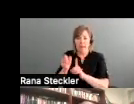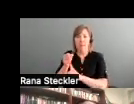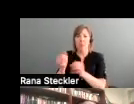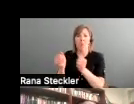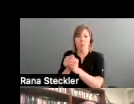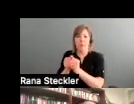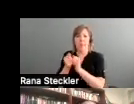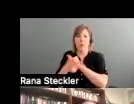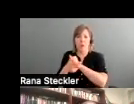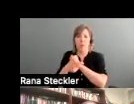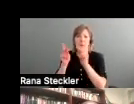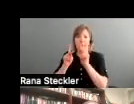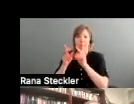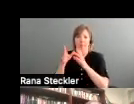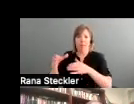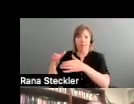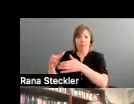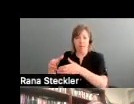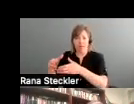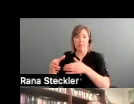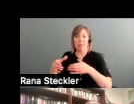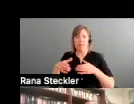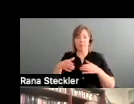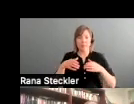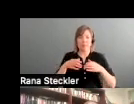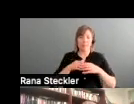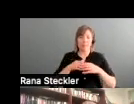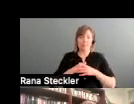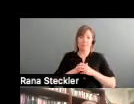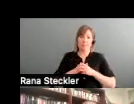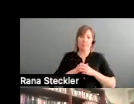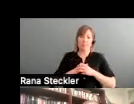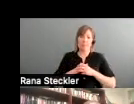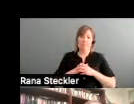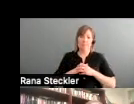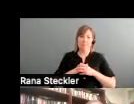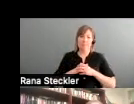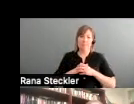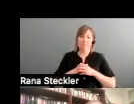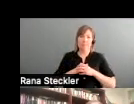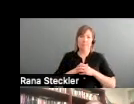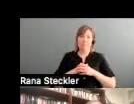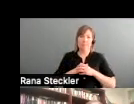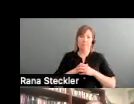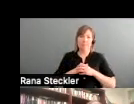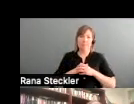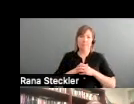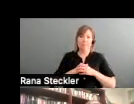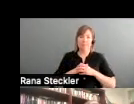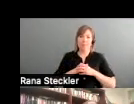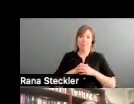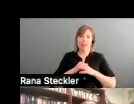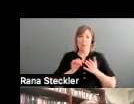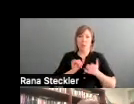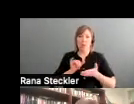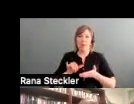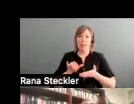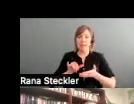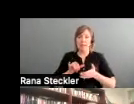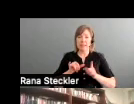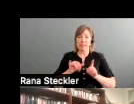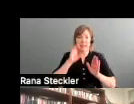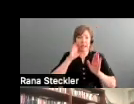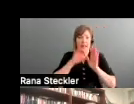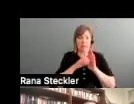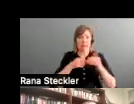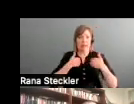or whether or not they had been criminals before or convicts before being admitted to St. Elizabeth. So this is